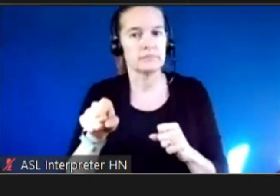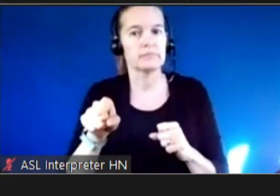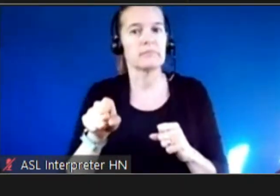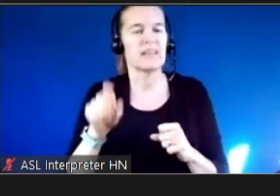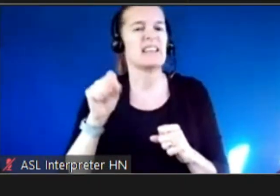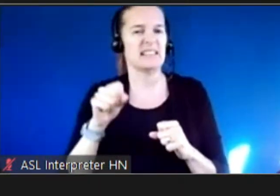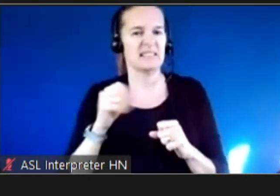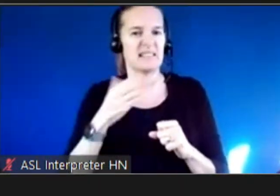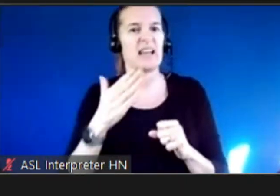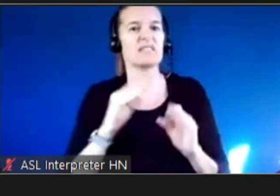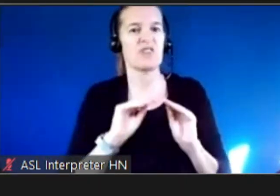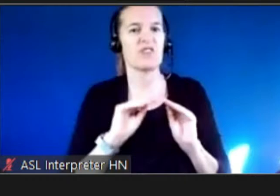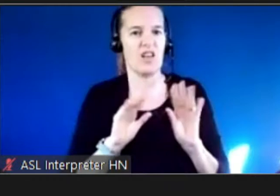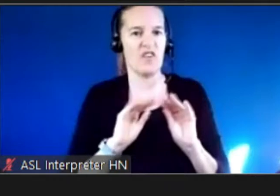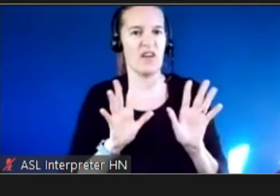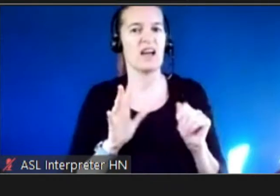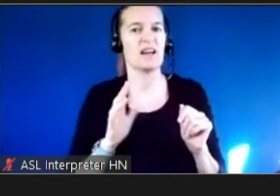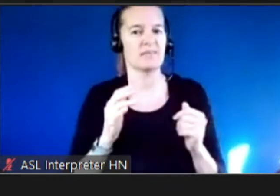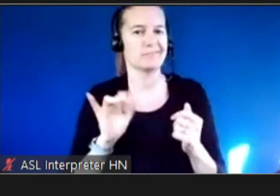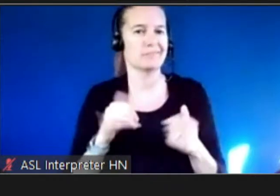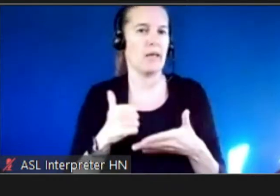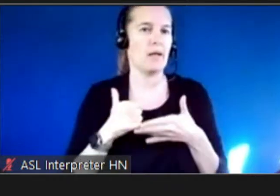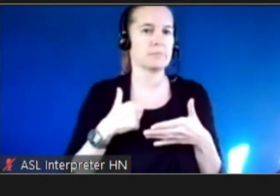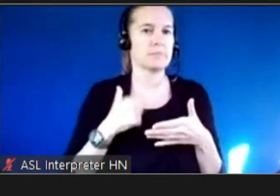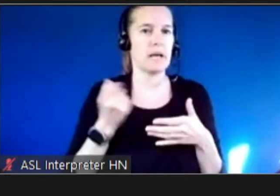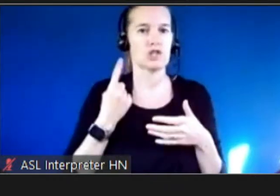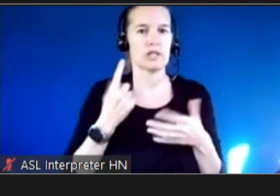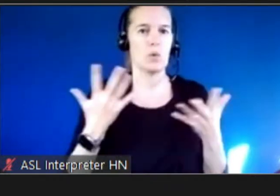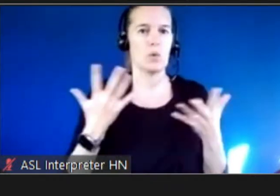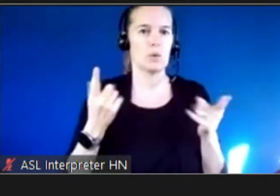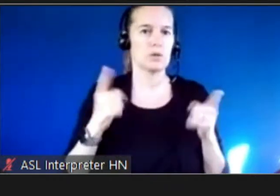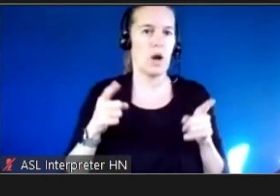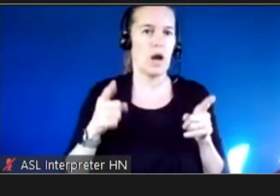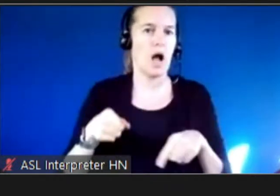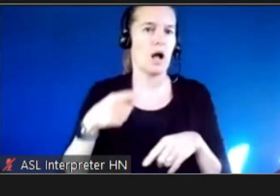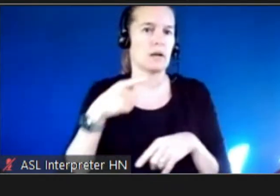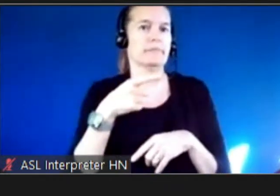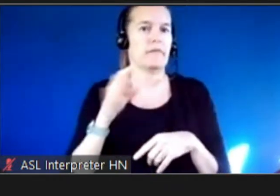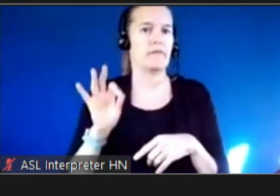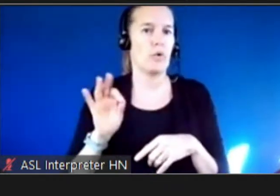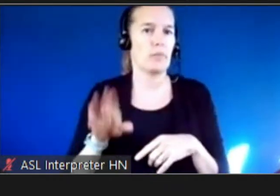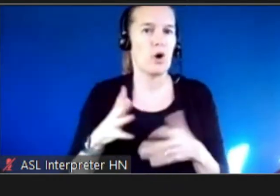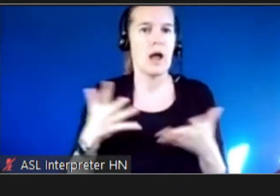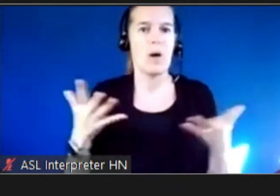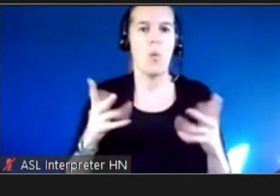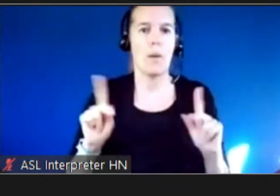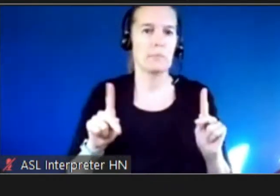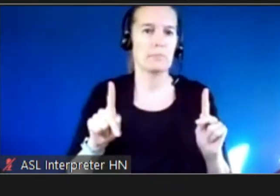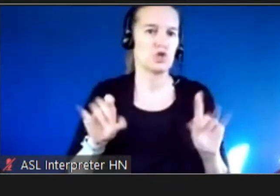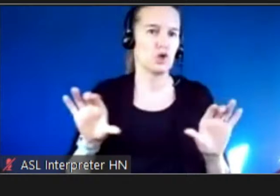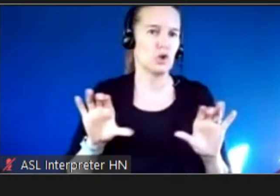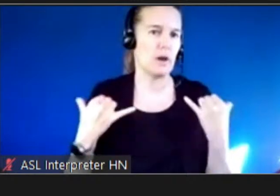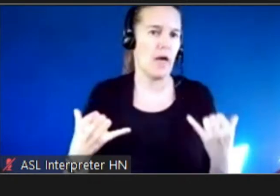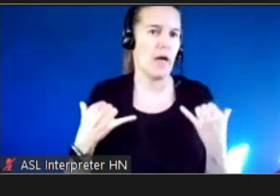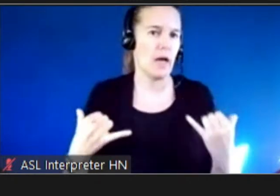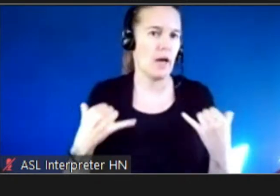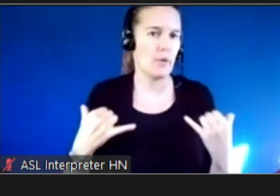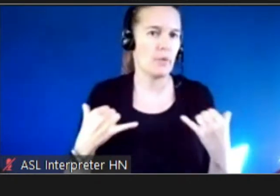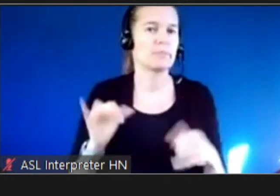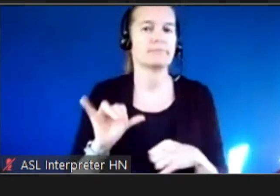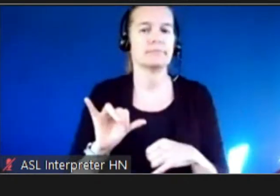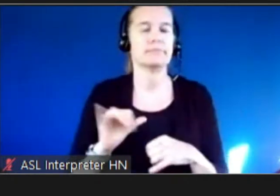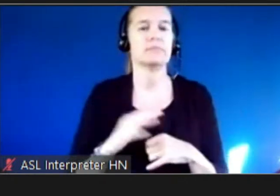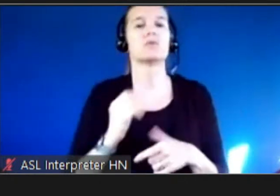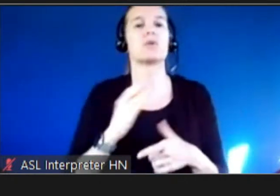I think that's helpful to understand the situation of what's going on there and what people should do now. So my